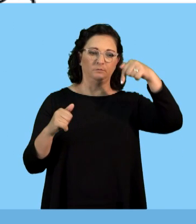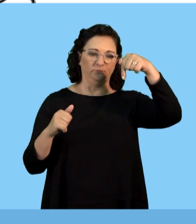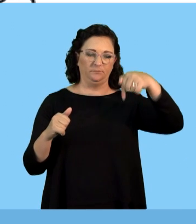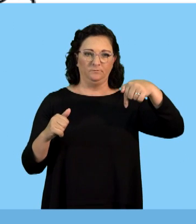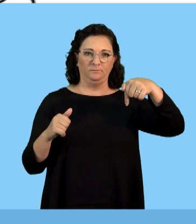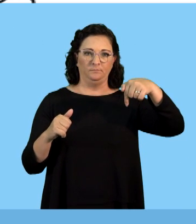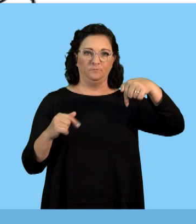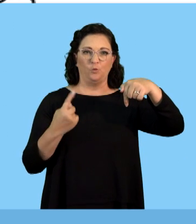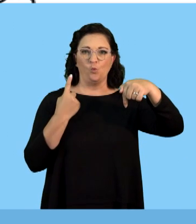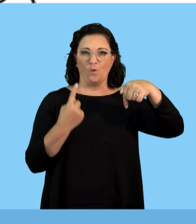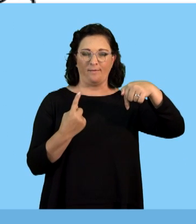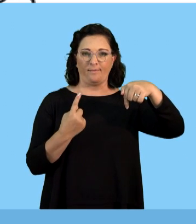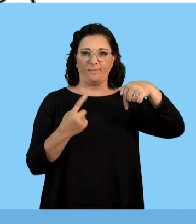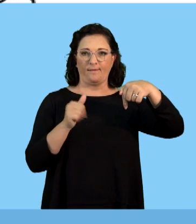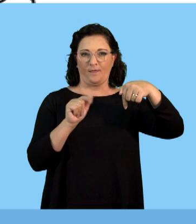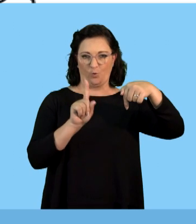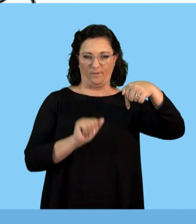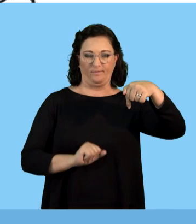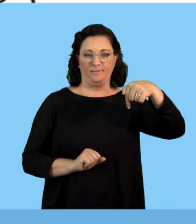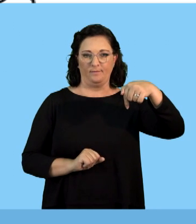wires through A1.